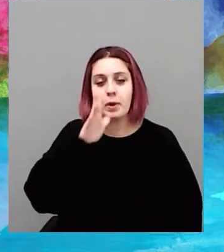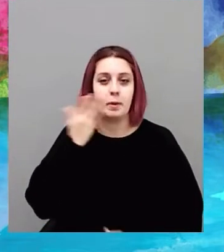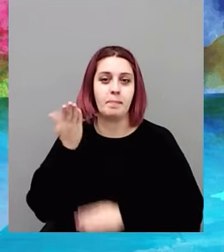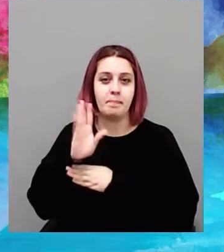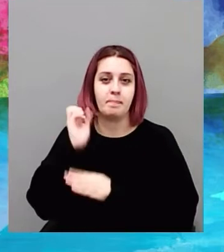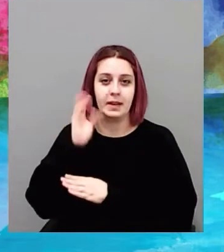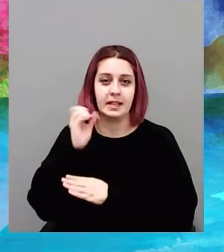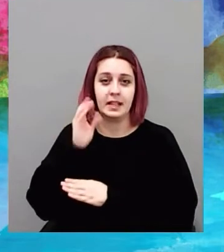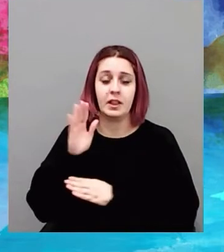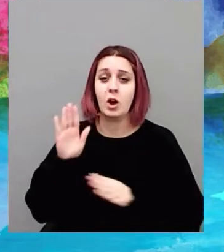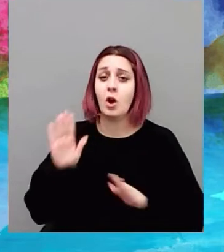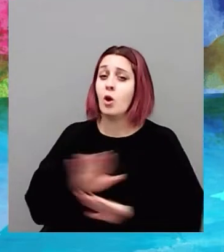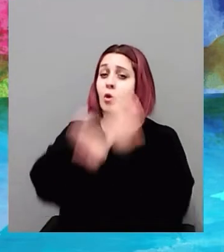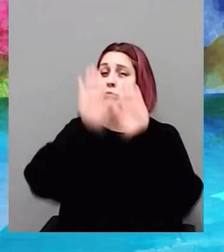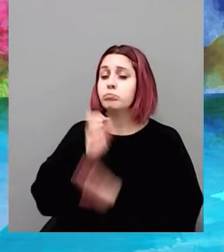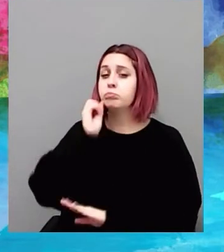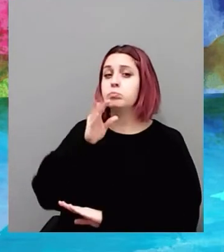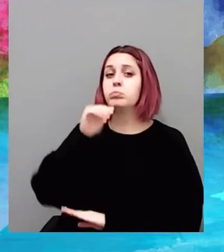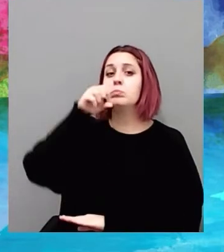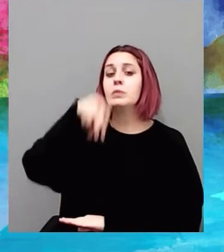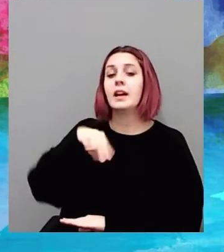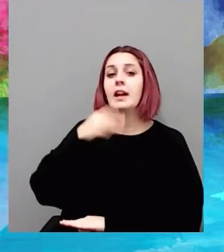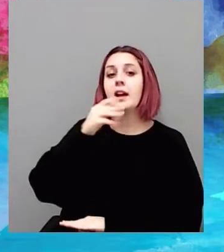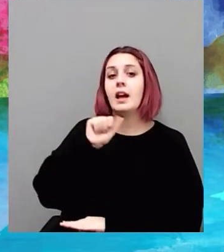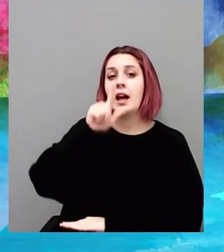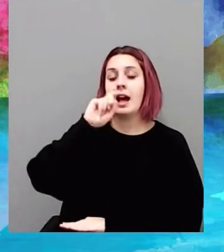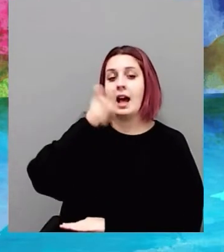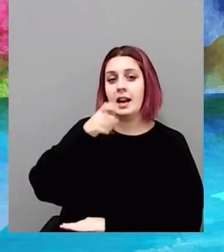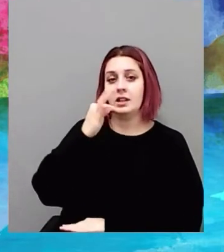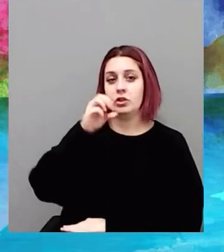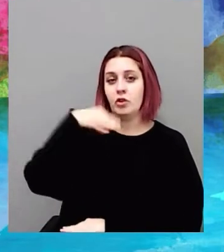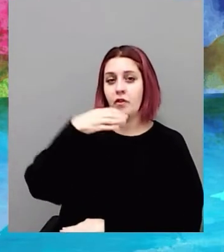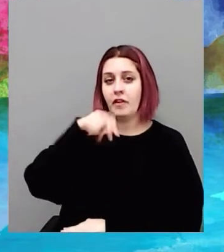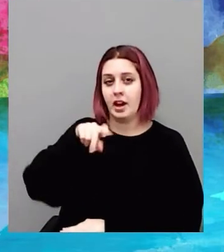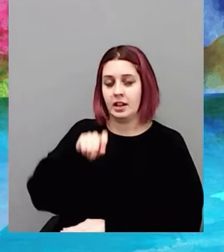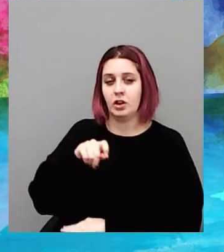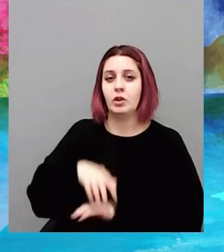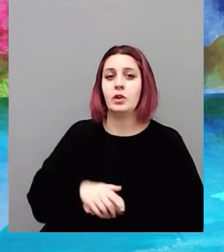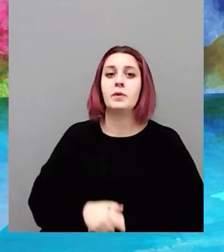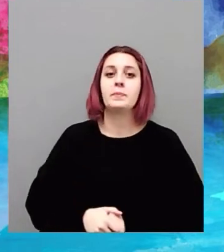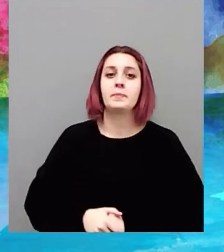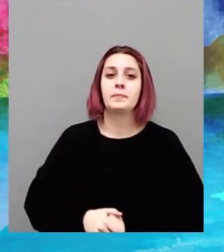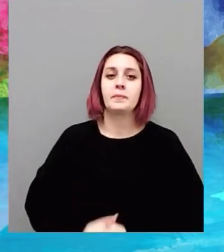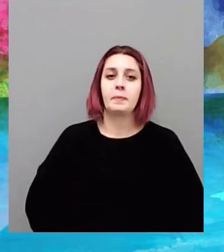Avanti Studio, Design for Citizens. Alex. Hola, gracias, Stefan.